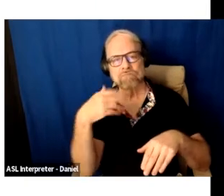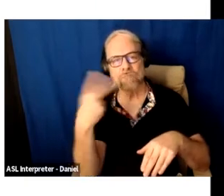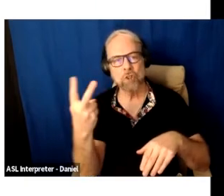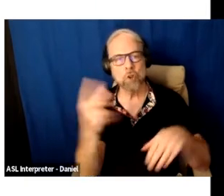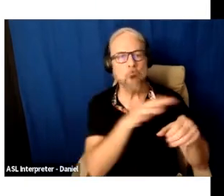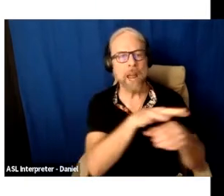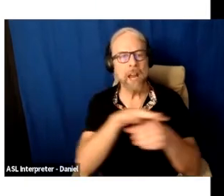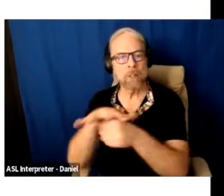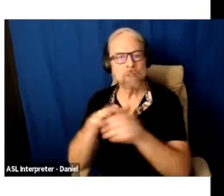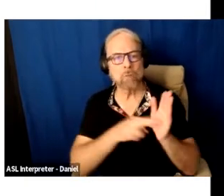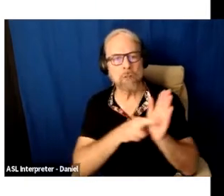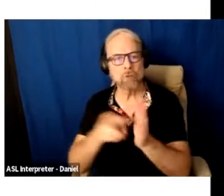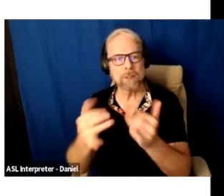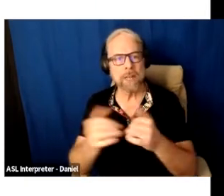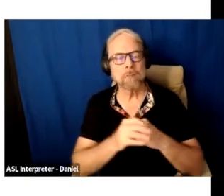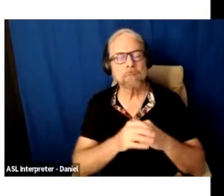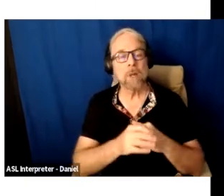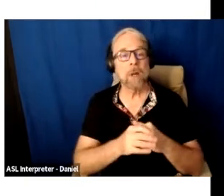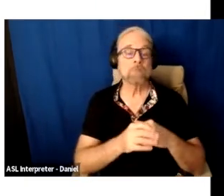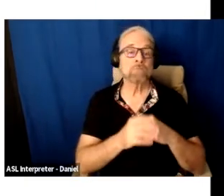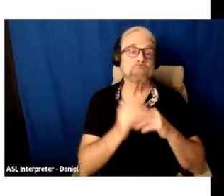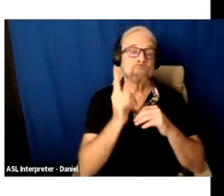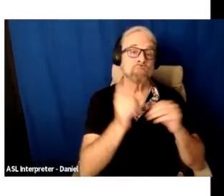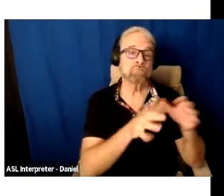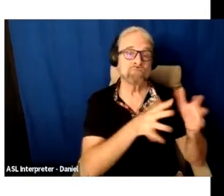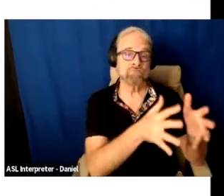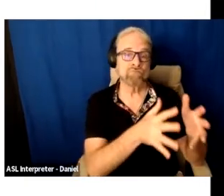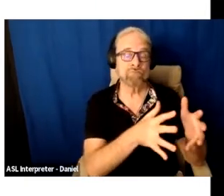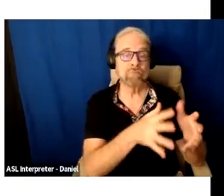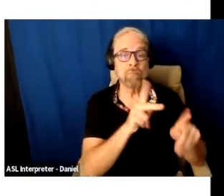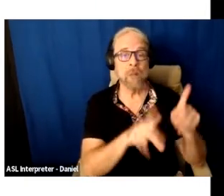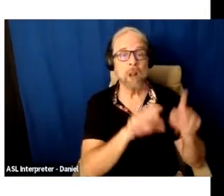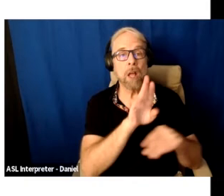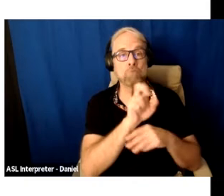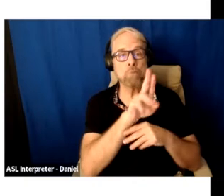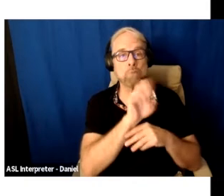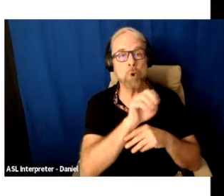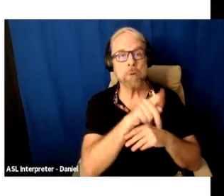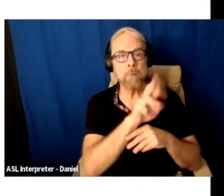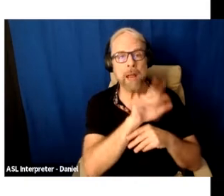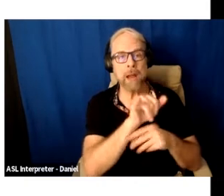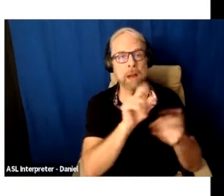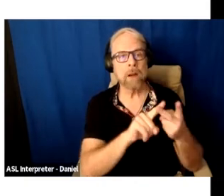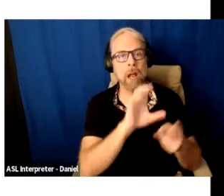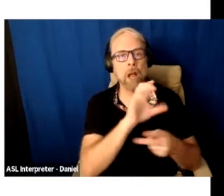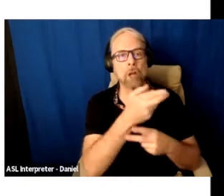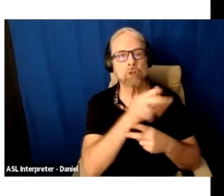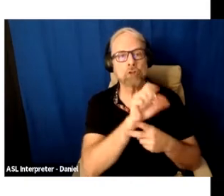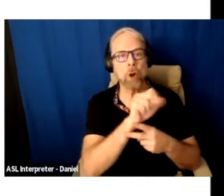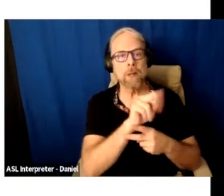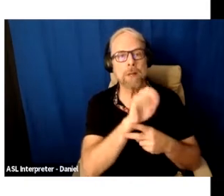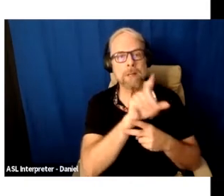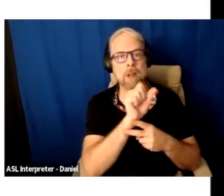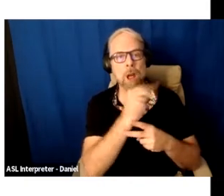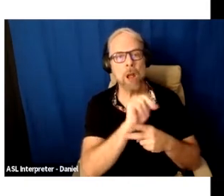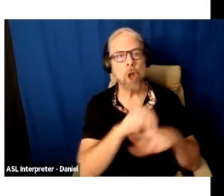areas of research. So on the one hand, folks like Bruce Perry and Charles Nelson are looking at